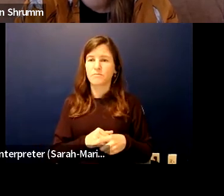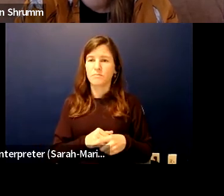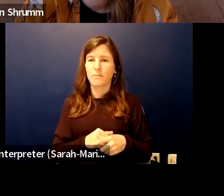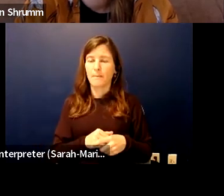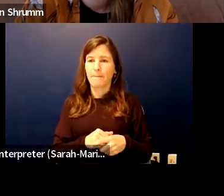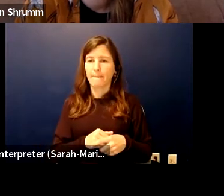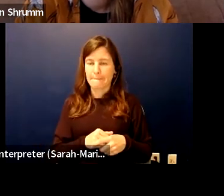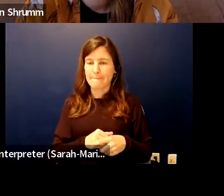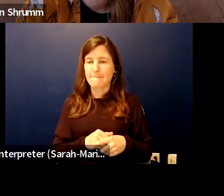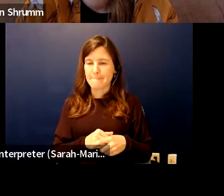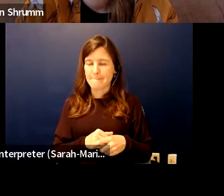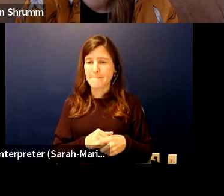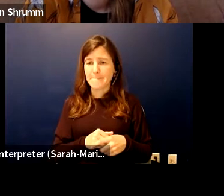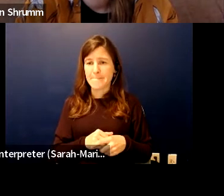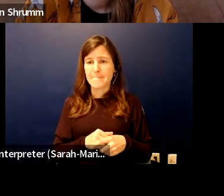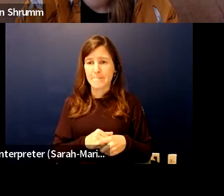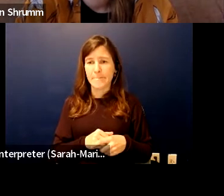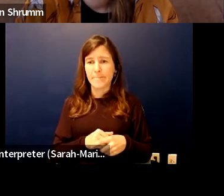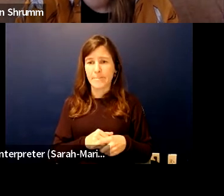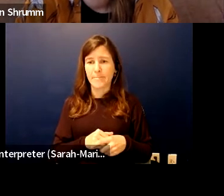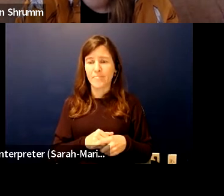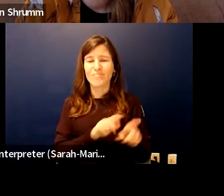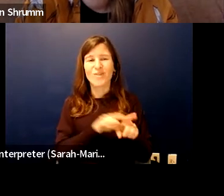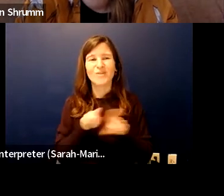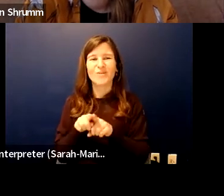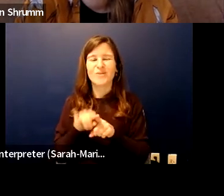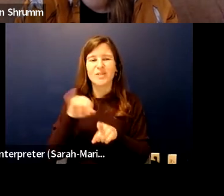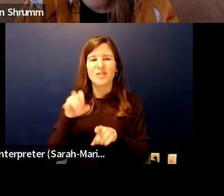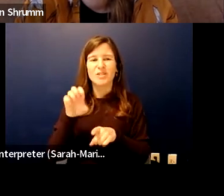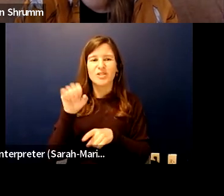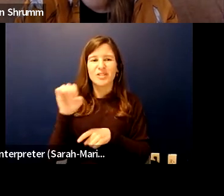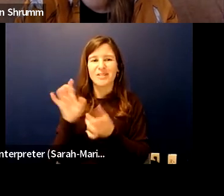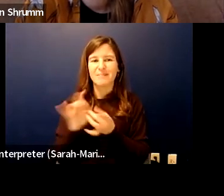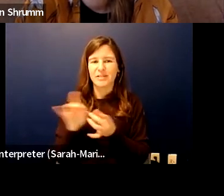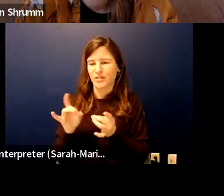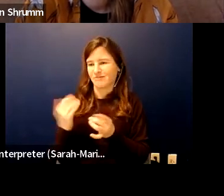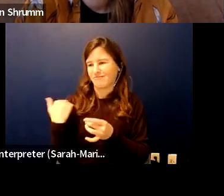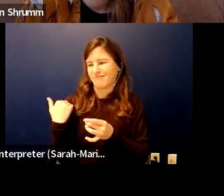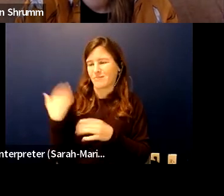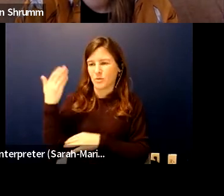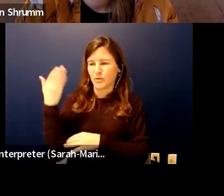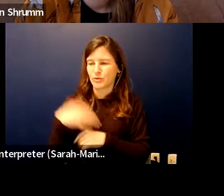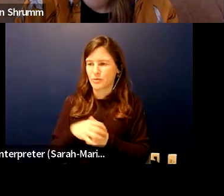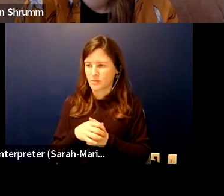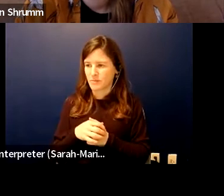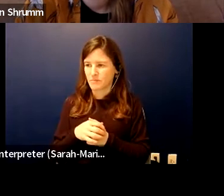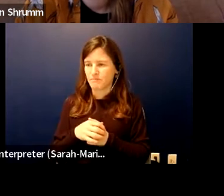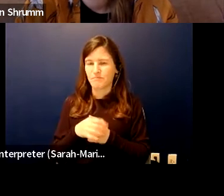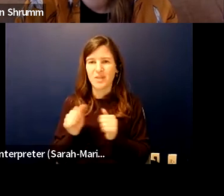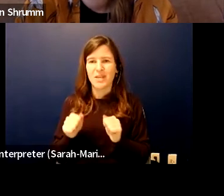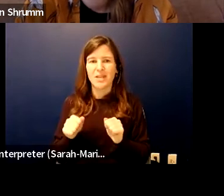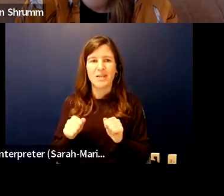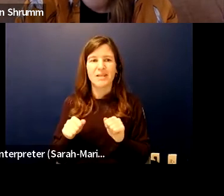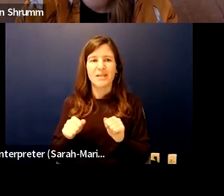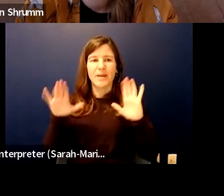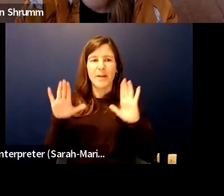Yeah, I mean, I think there's also something that Jesse was talking about too, which was giving up and sharing power.